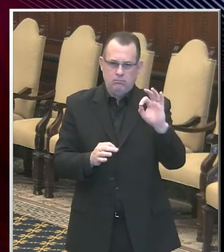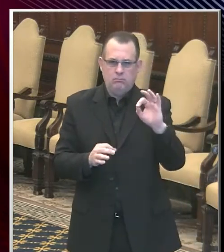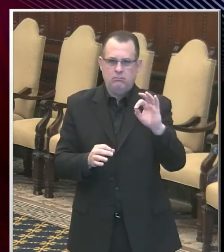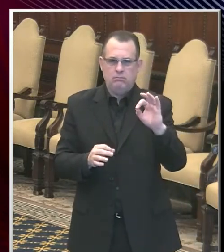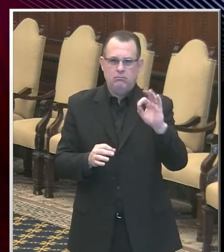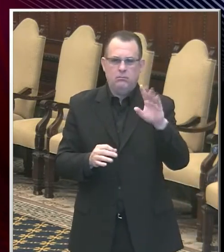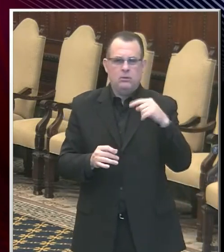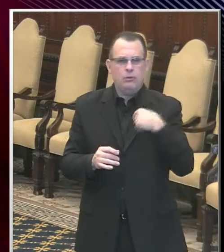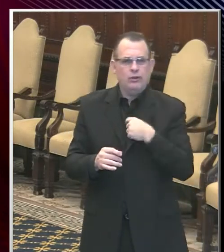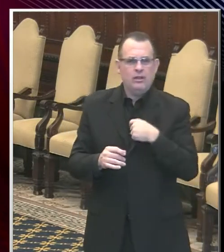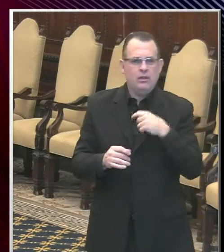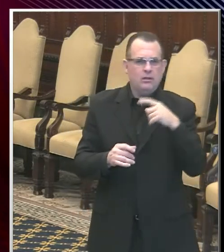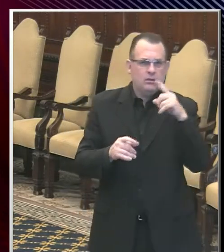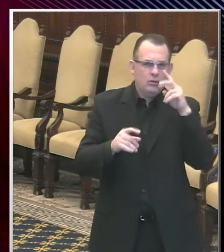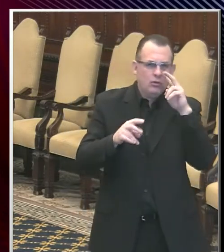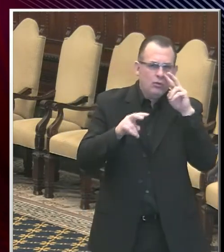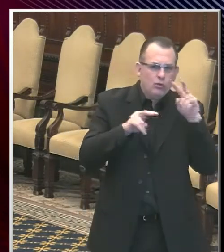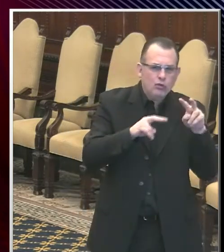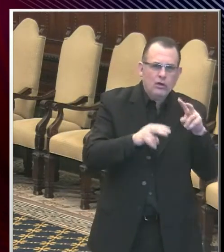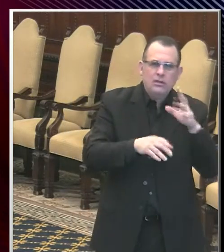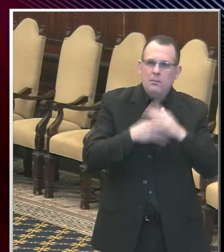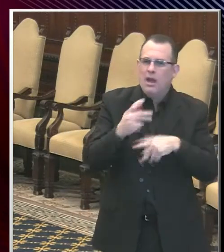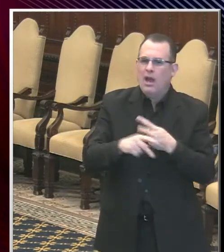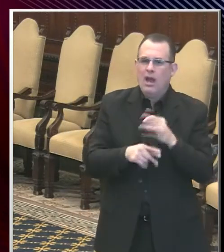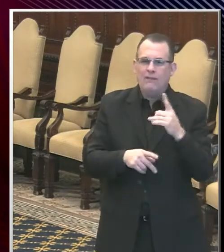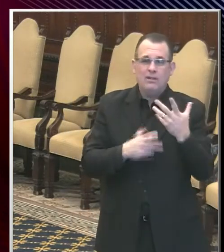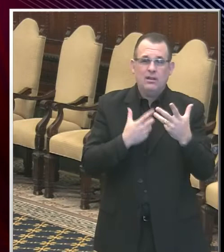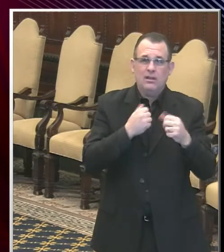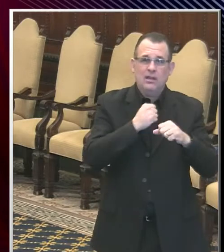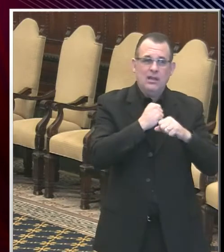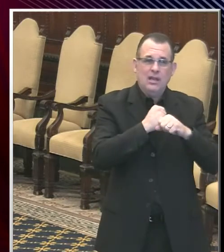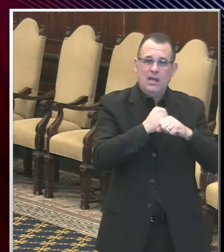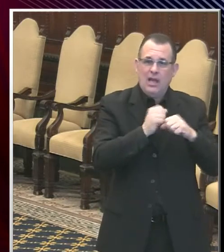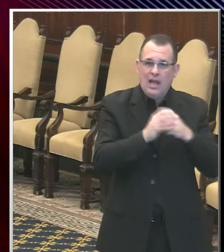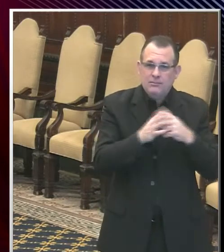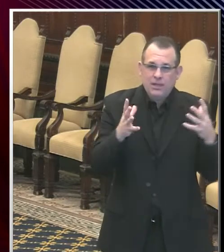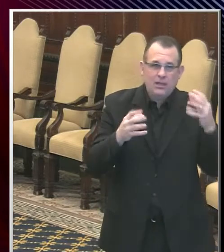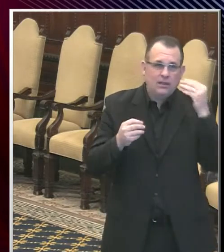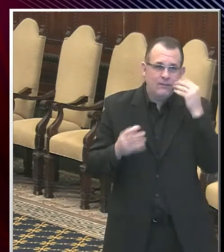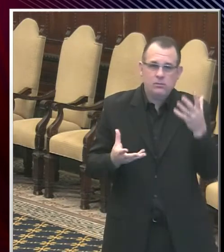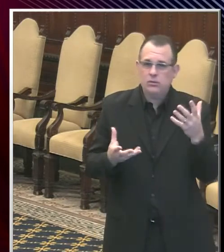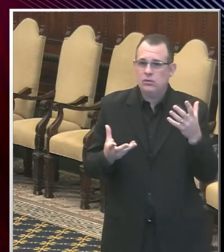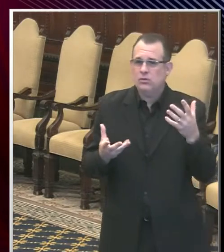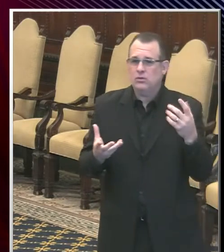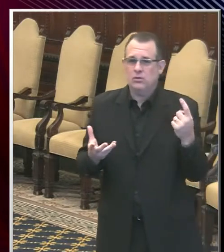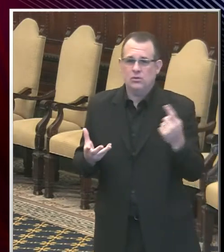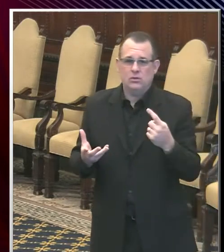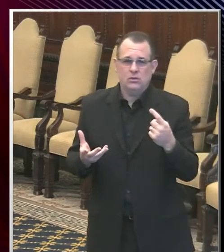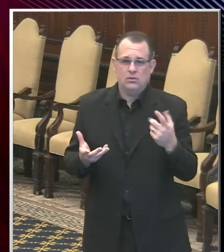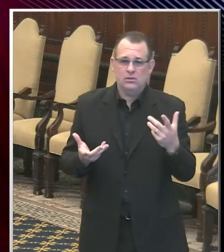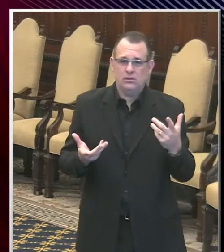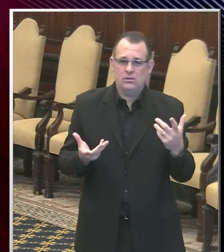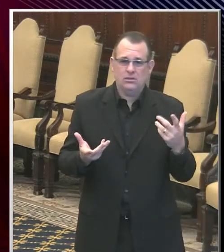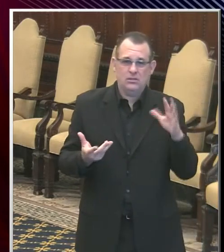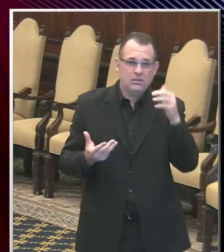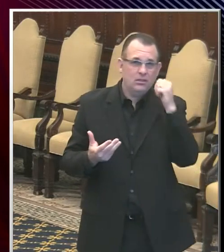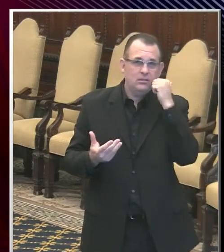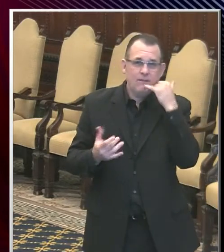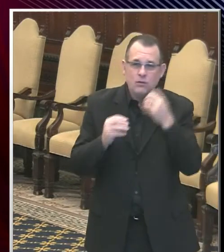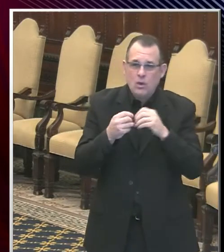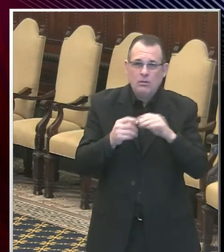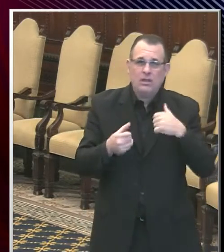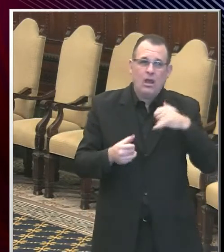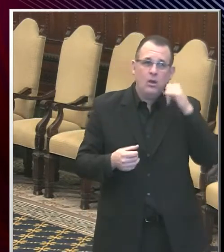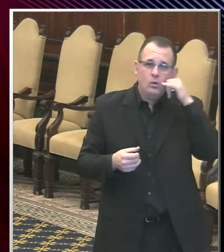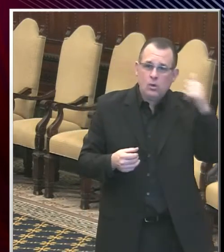at any kind of campaign or any kind of informational telephone number that people can call